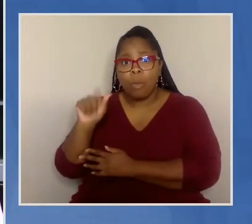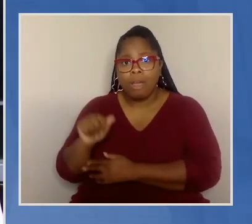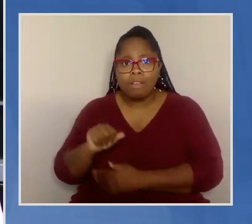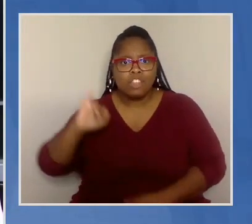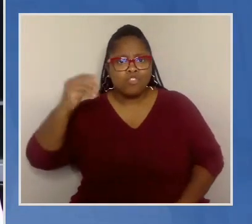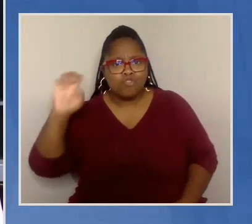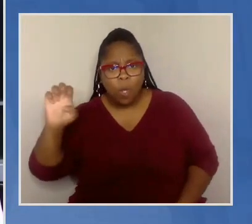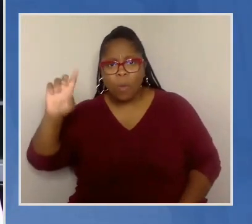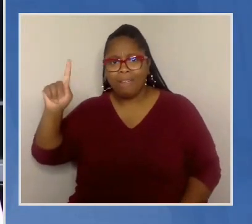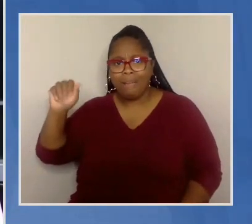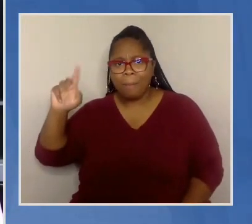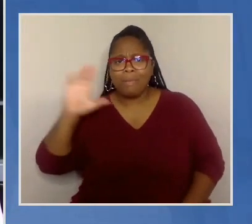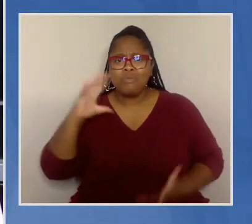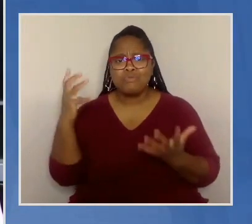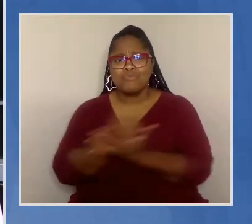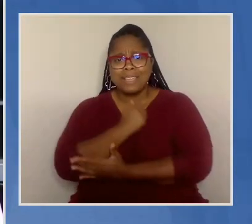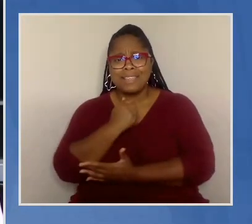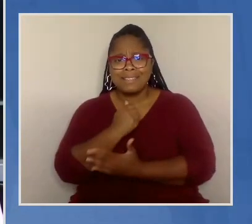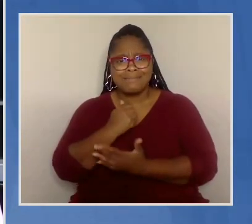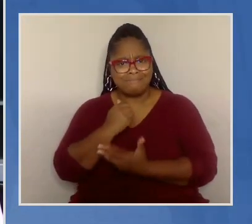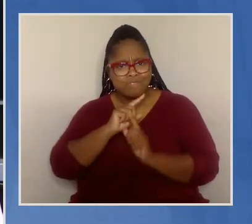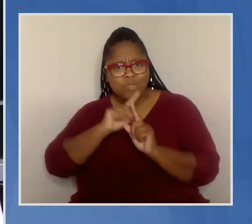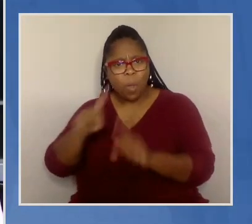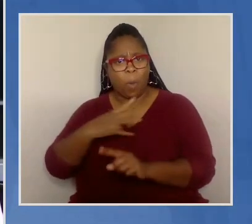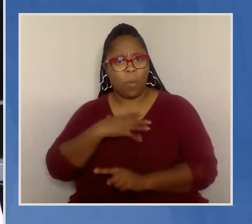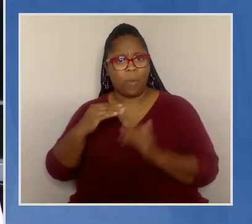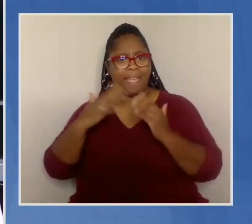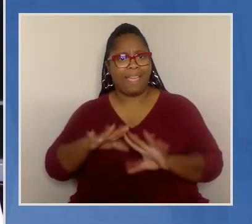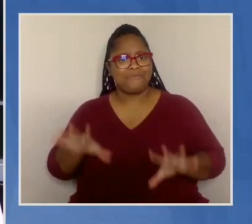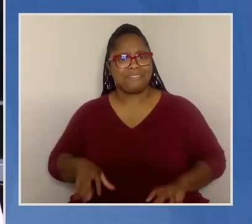send Joe and Kamala to the White House.